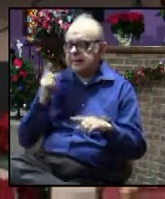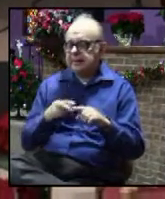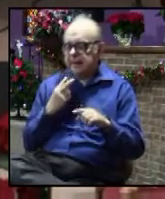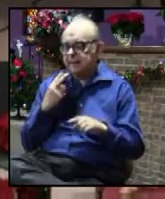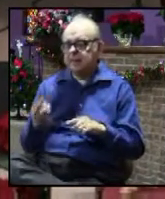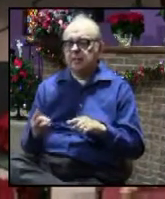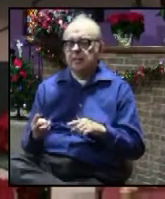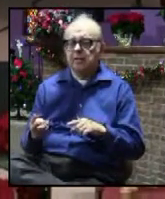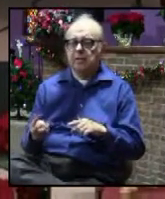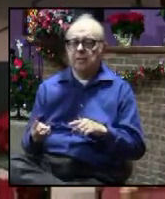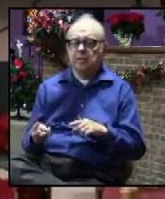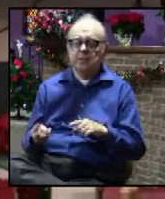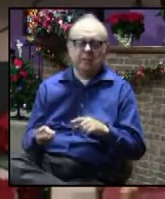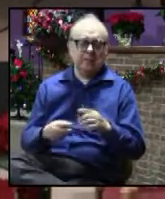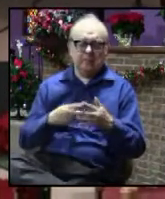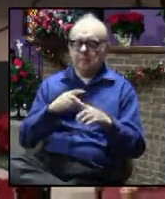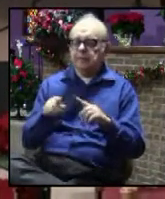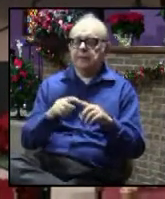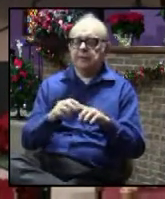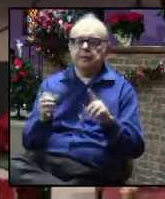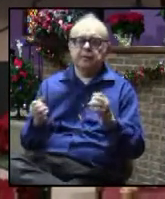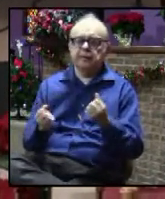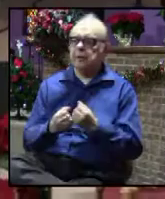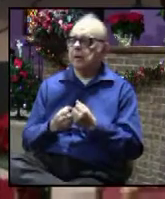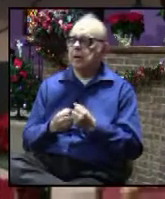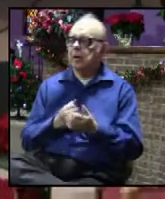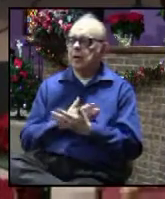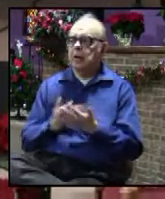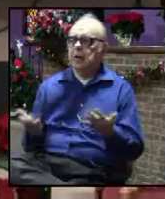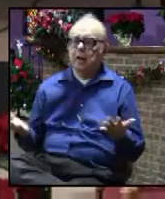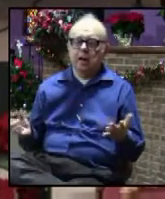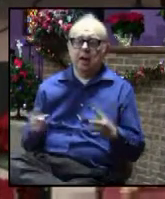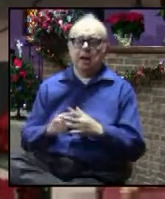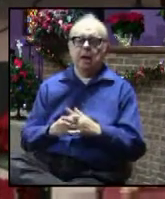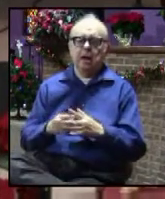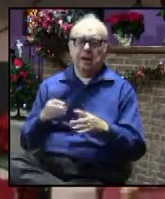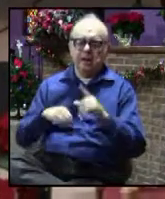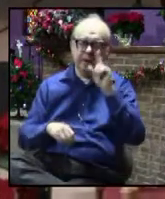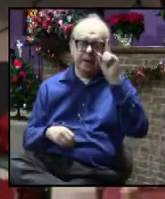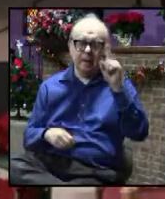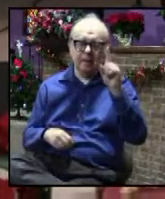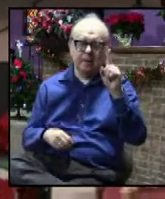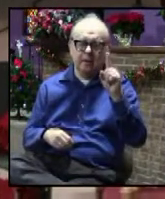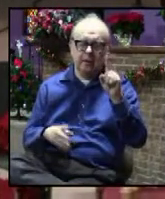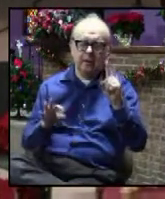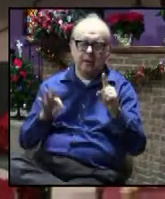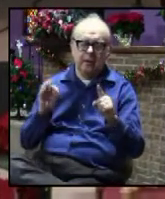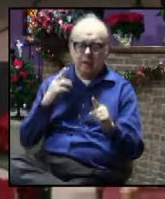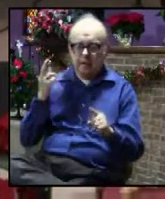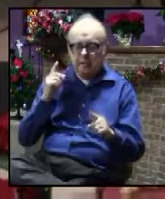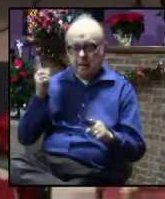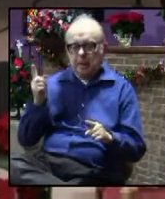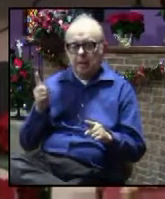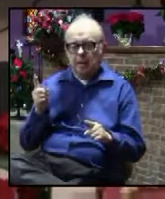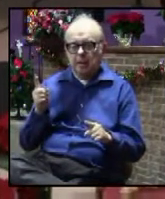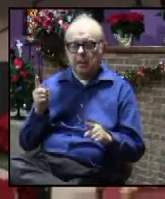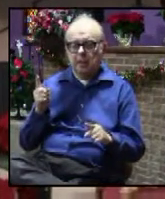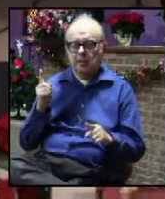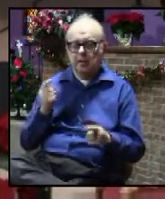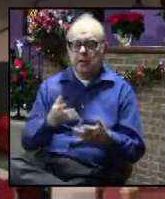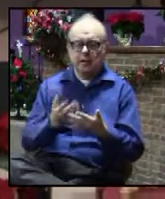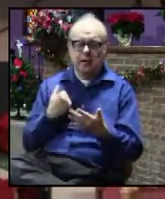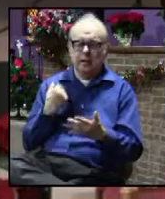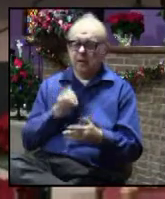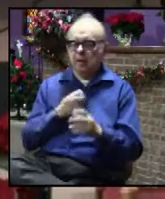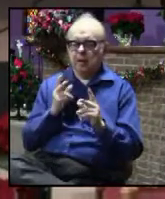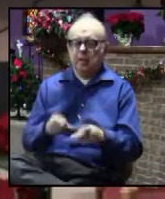invisible, rank after rank after rank of angels. Everything got started in Him and finds its purpose in Him. He was there before